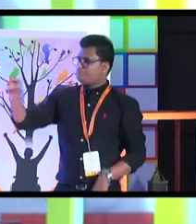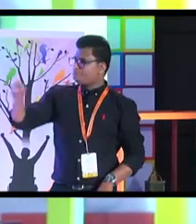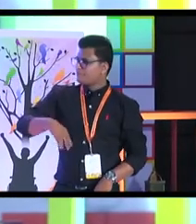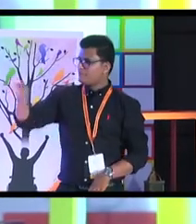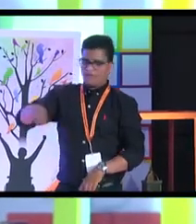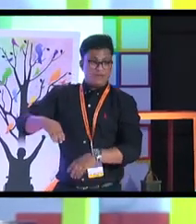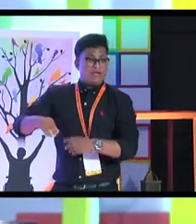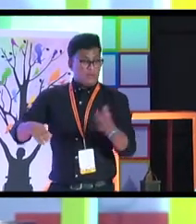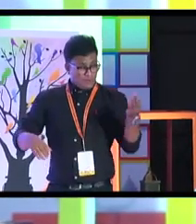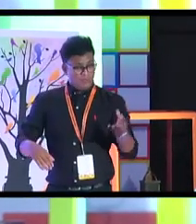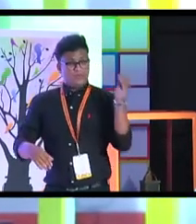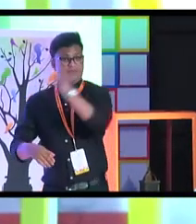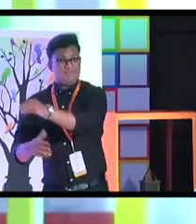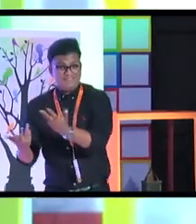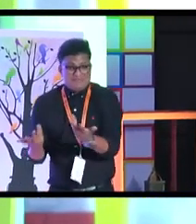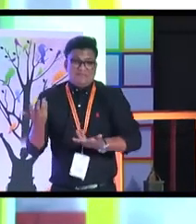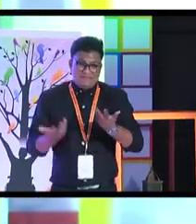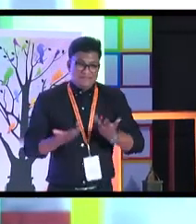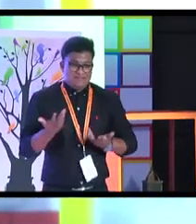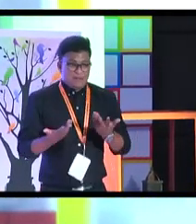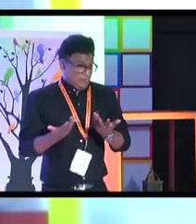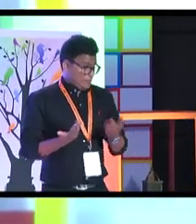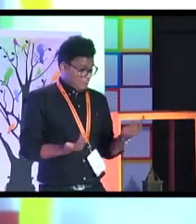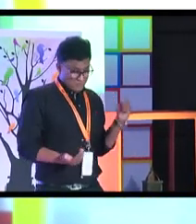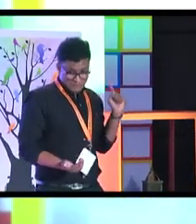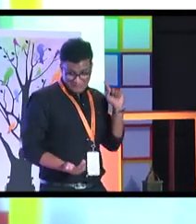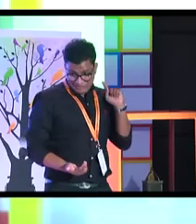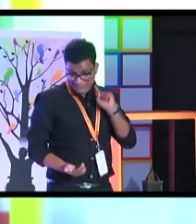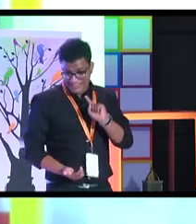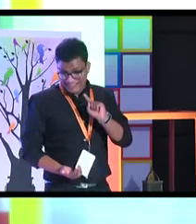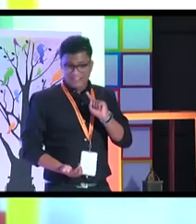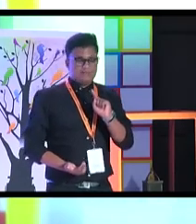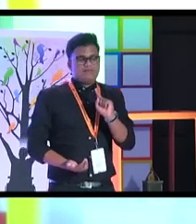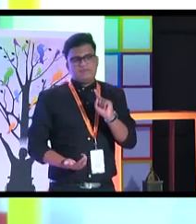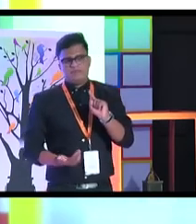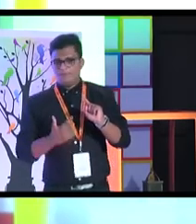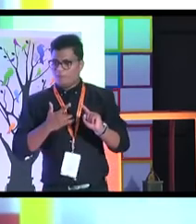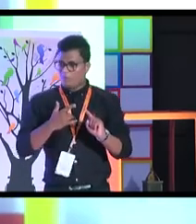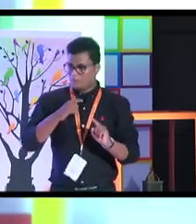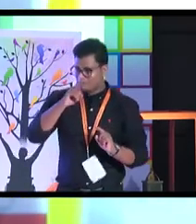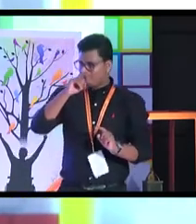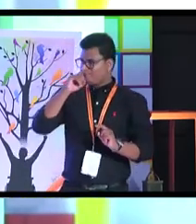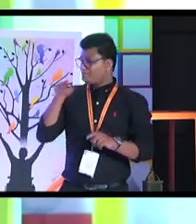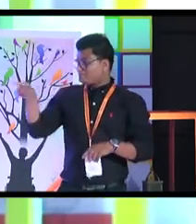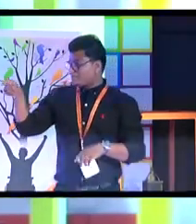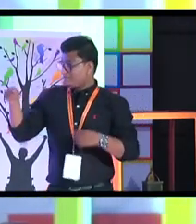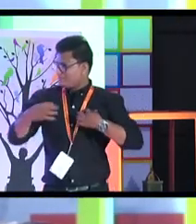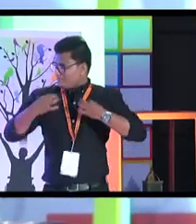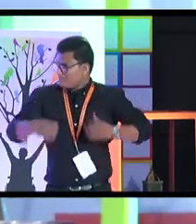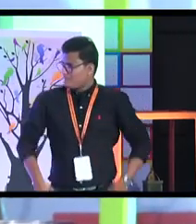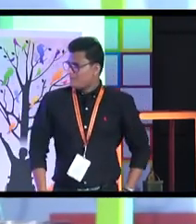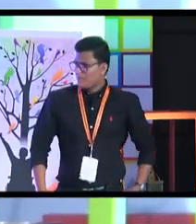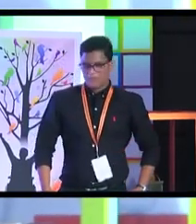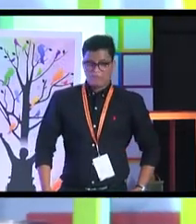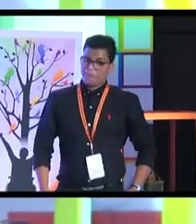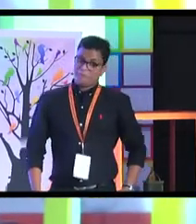sure our apparel will definitely take a pride in your place. In fact, the one that I'm wearing, I'm so proud to be wearing